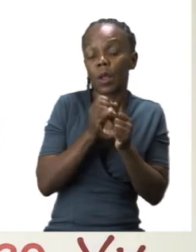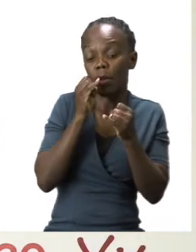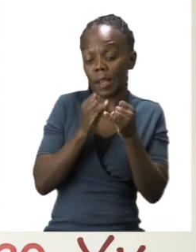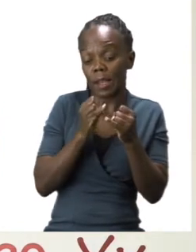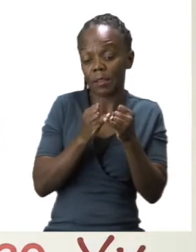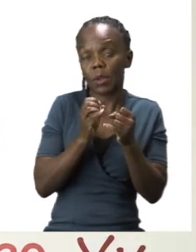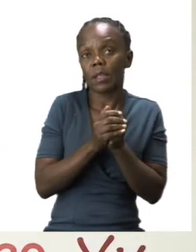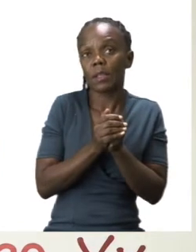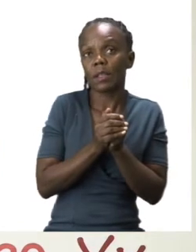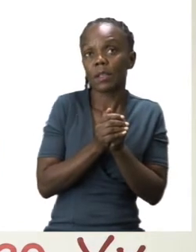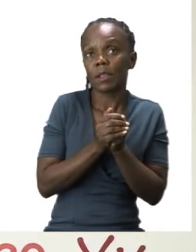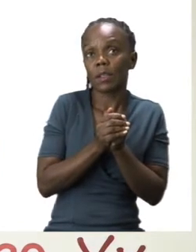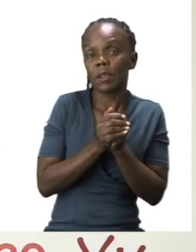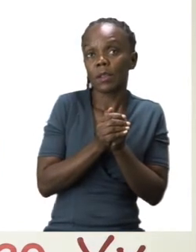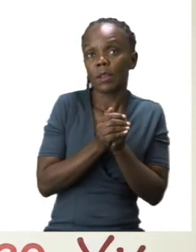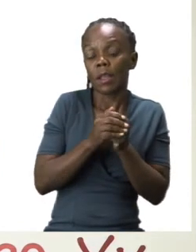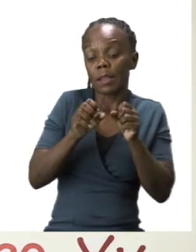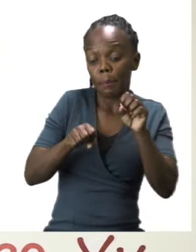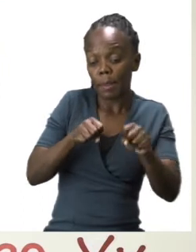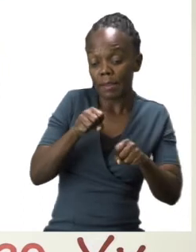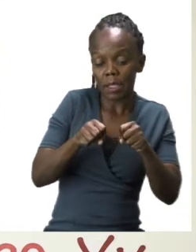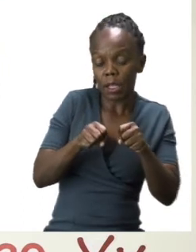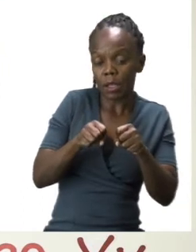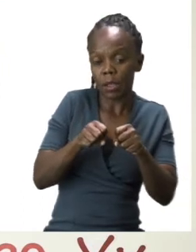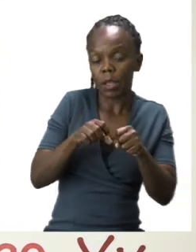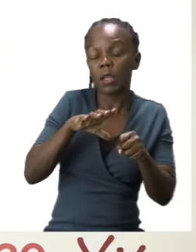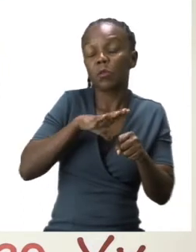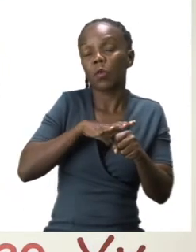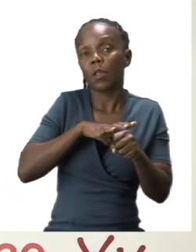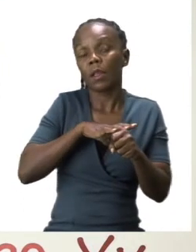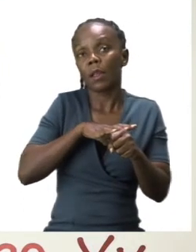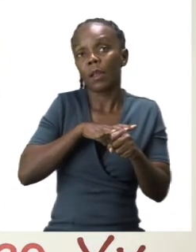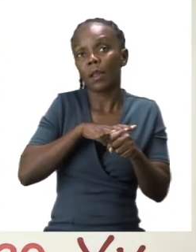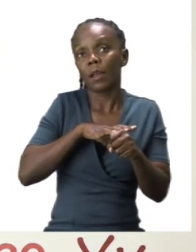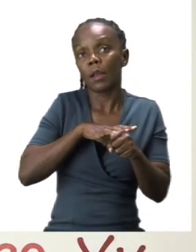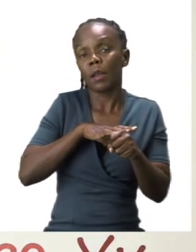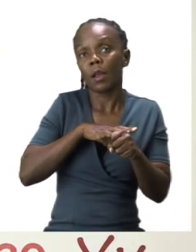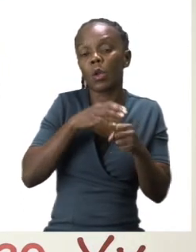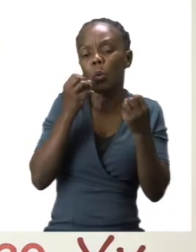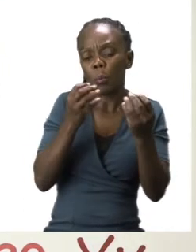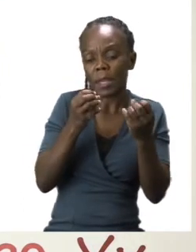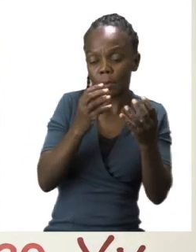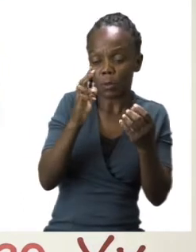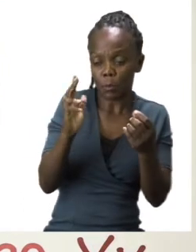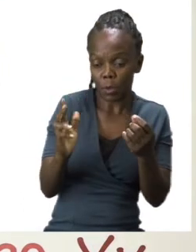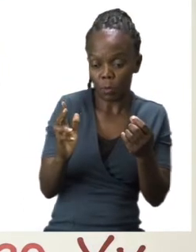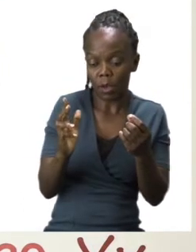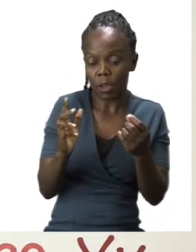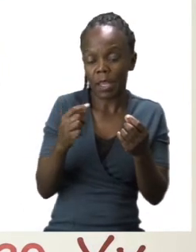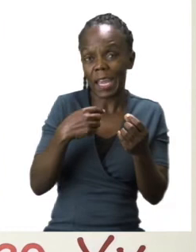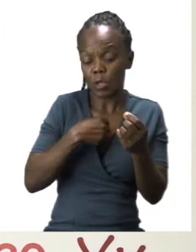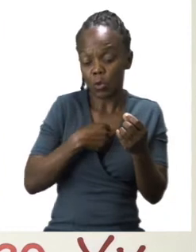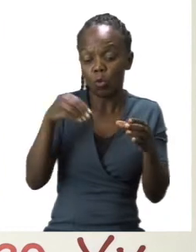is if the bicycle belongs to a group of people, including yourself,